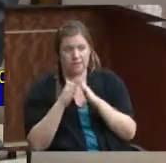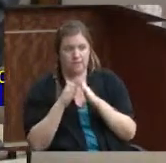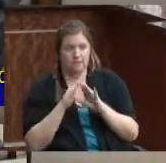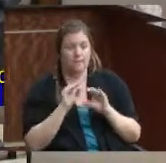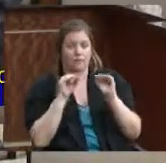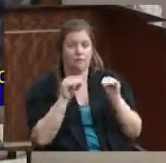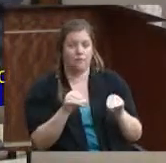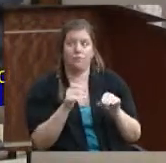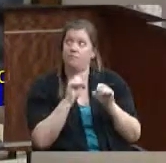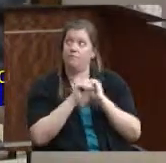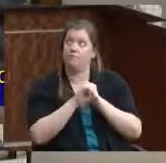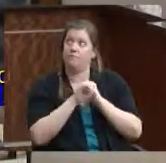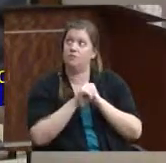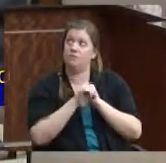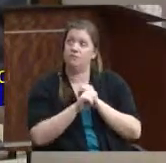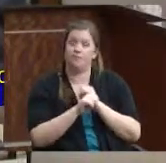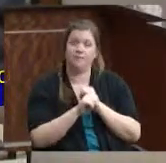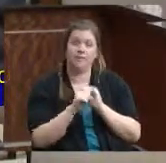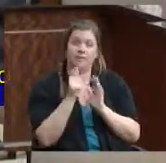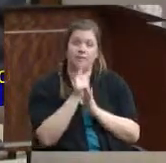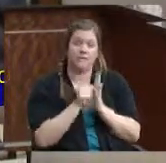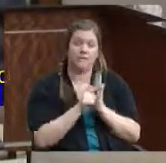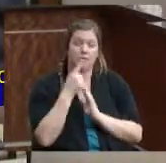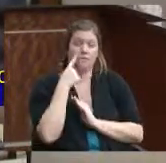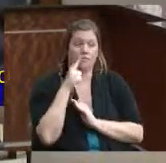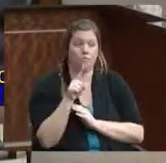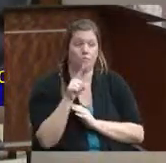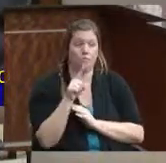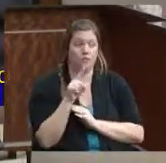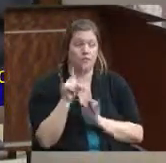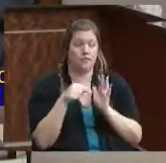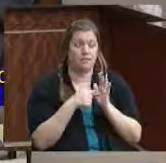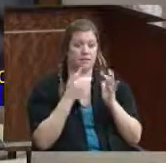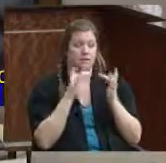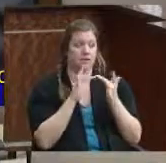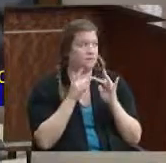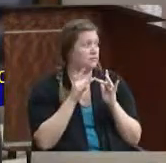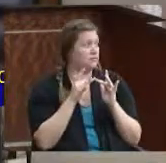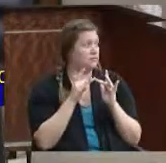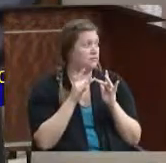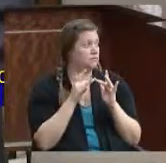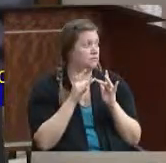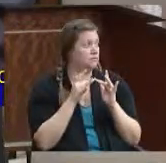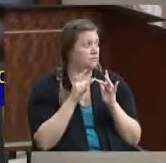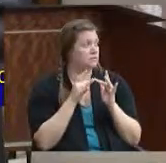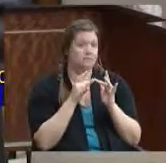this out, we advertised in the legal newspaper for this, contacted